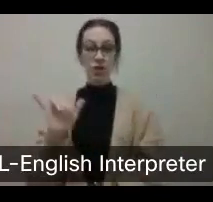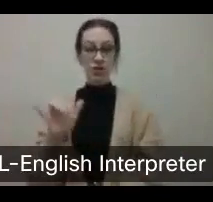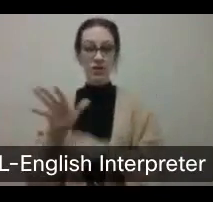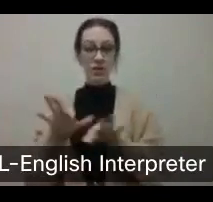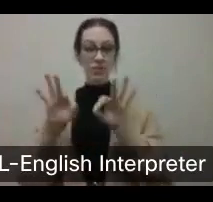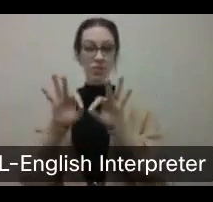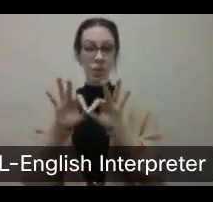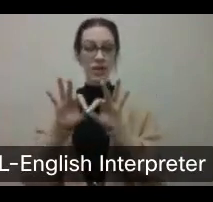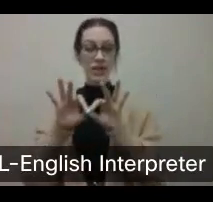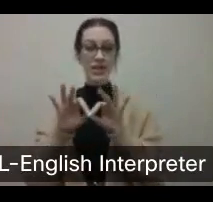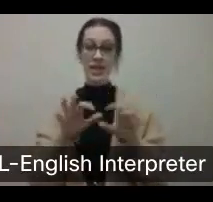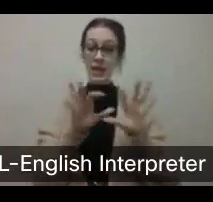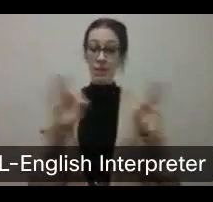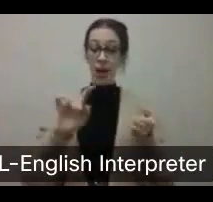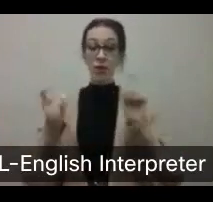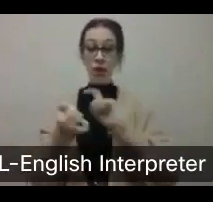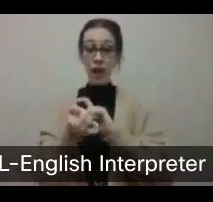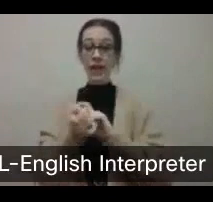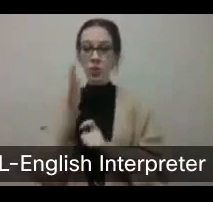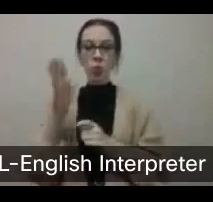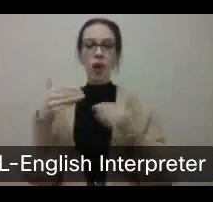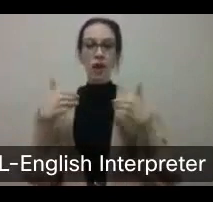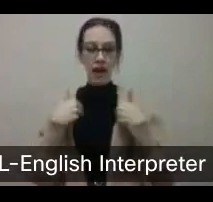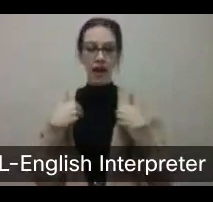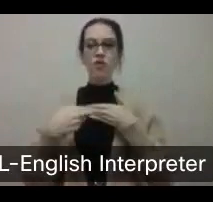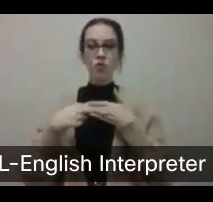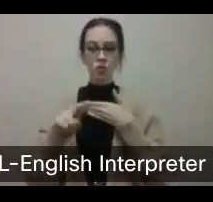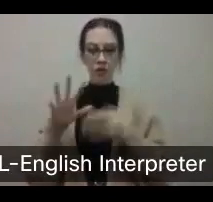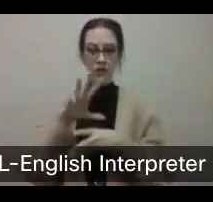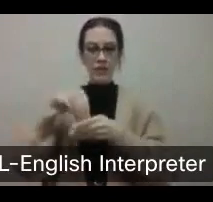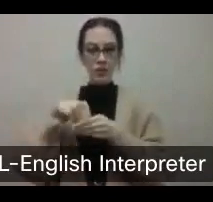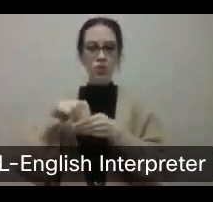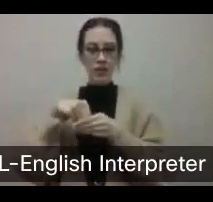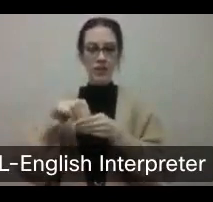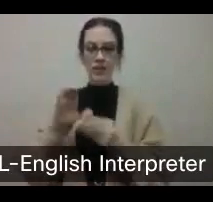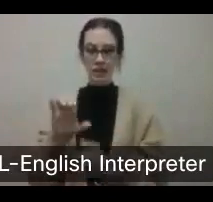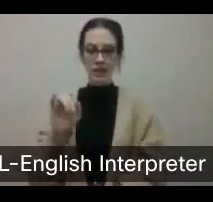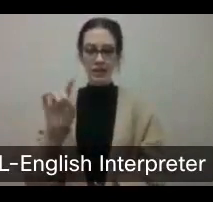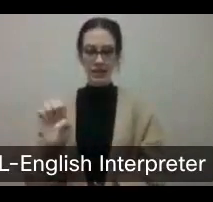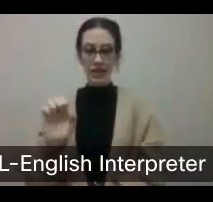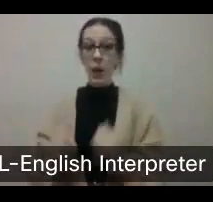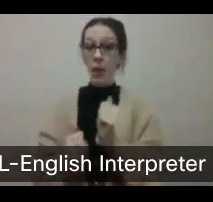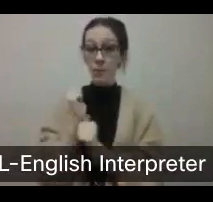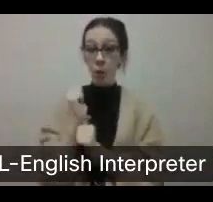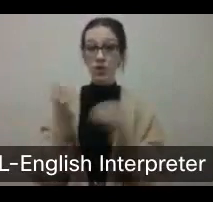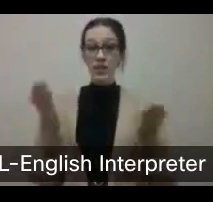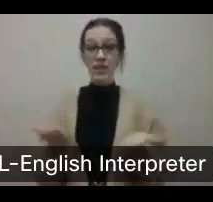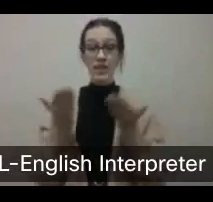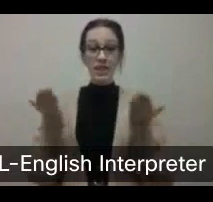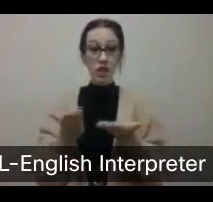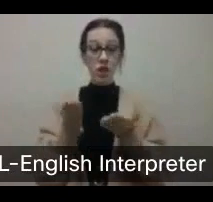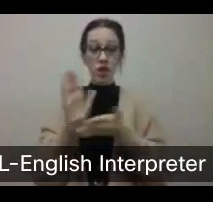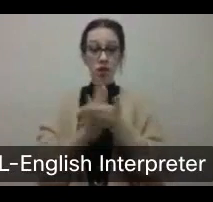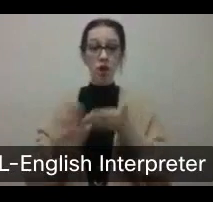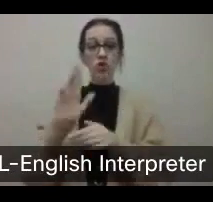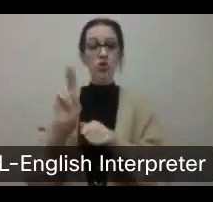includes a reference to the source. In most programs at the college here that will be using EPA in text